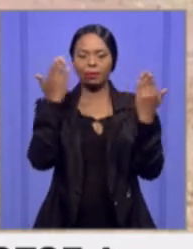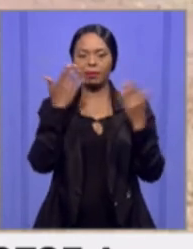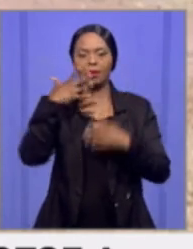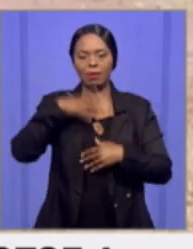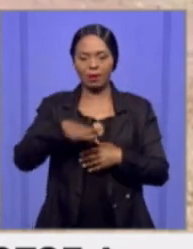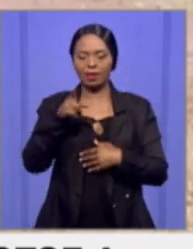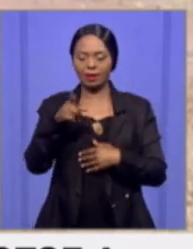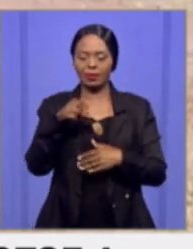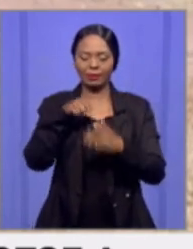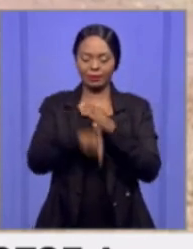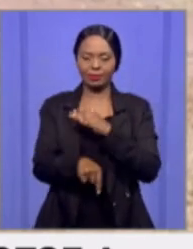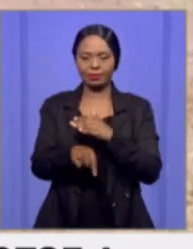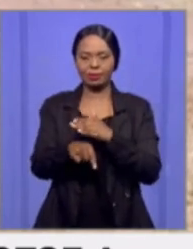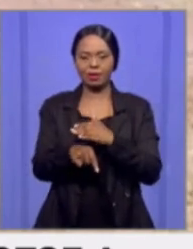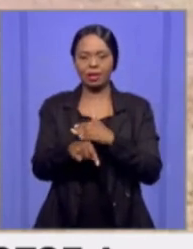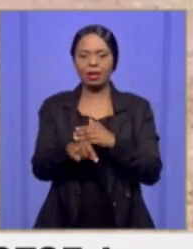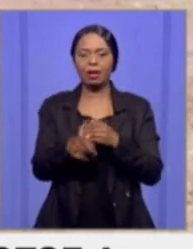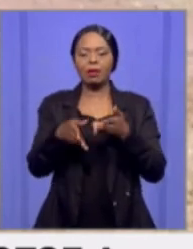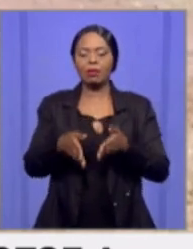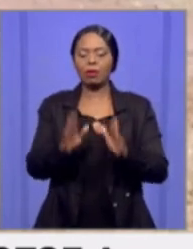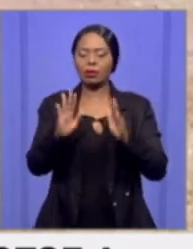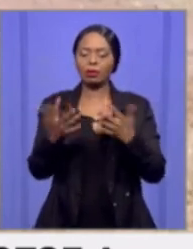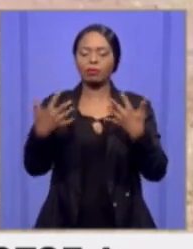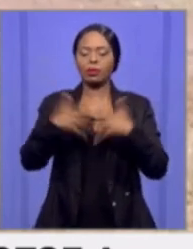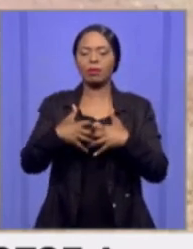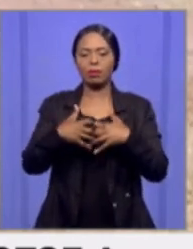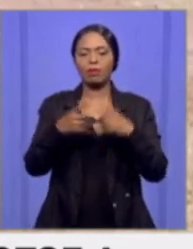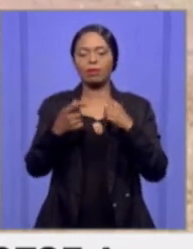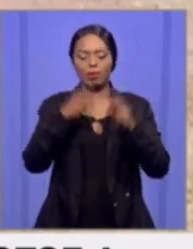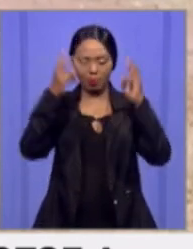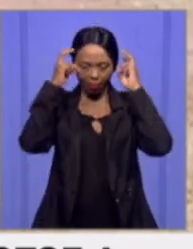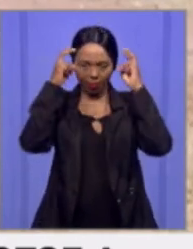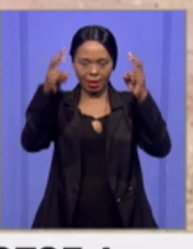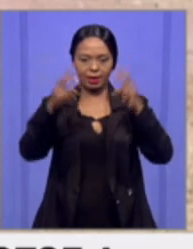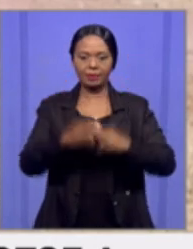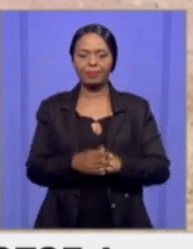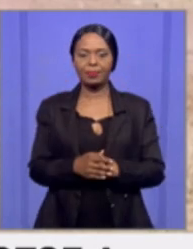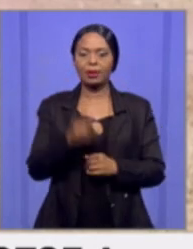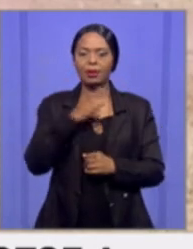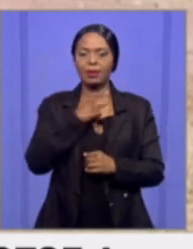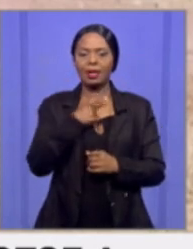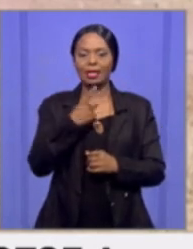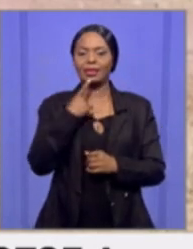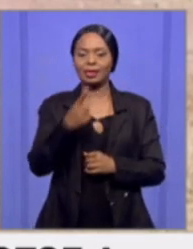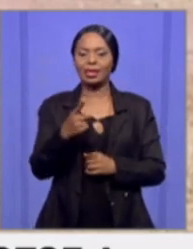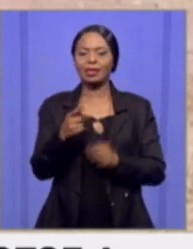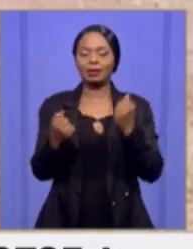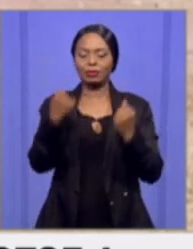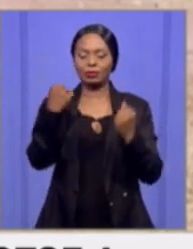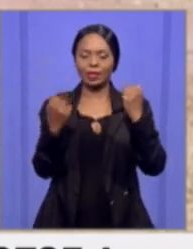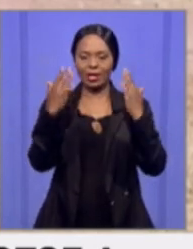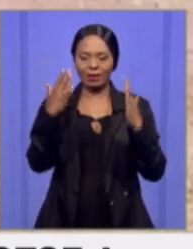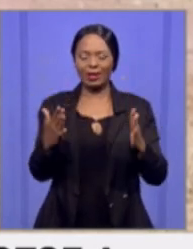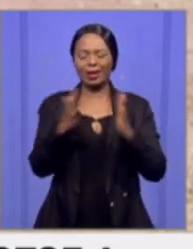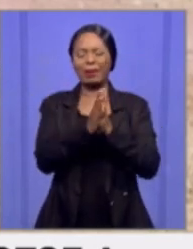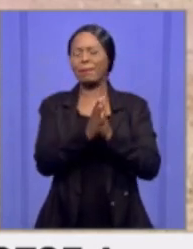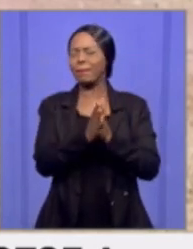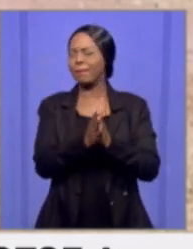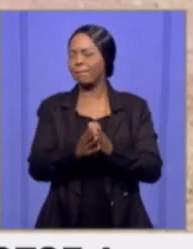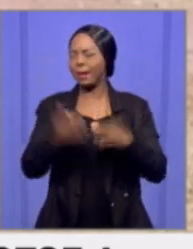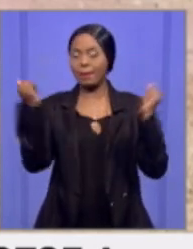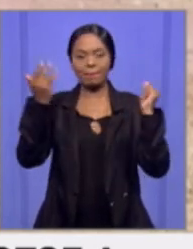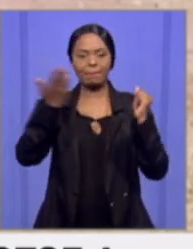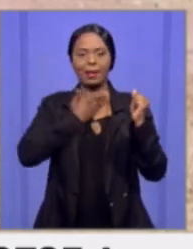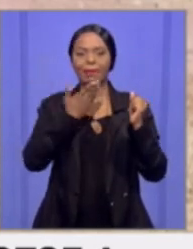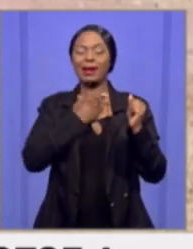gare ga taba ye kgwe ya roadworthiness ya dibese tse kgwe gape ba ile ba lela ka speed sa driver o kgwe